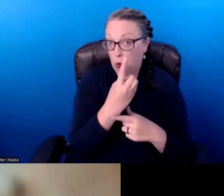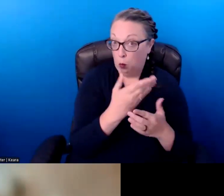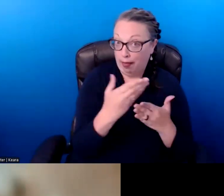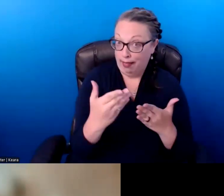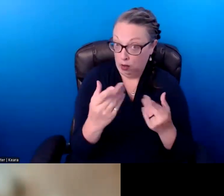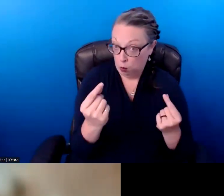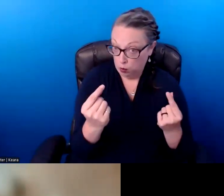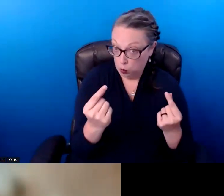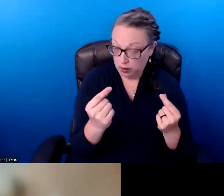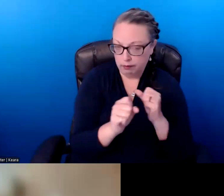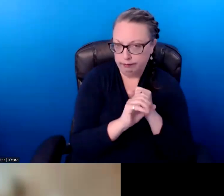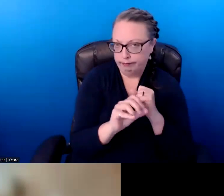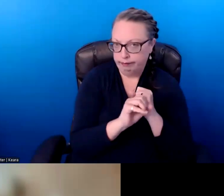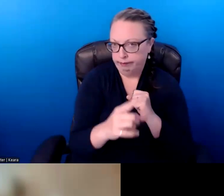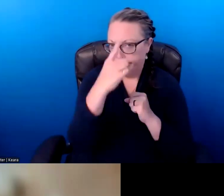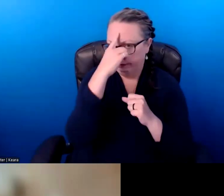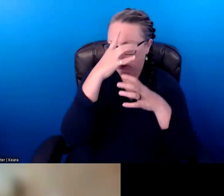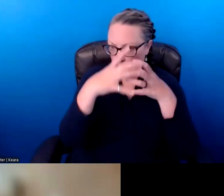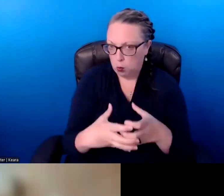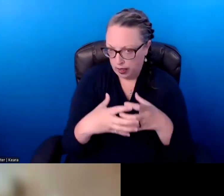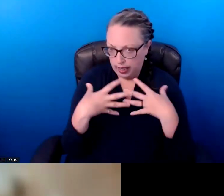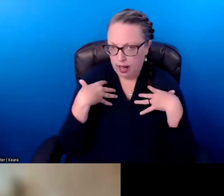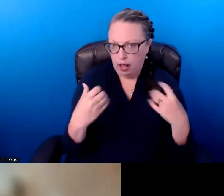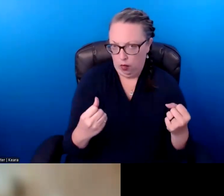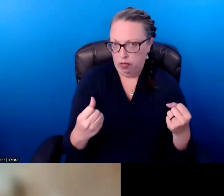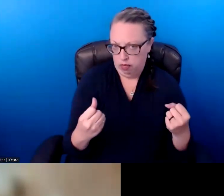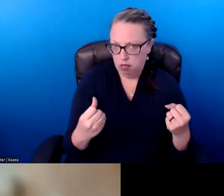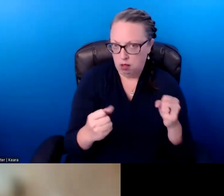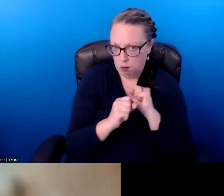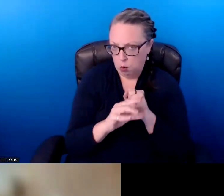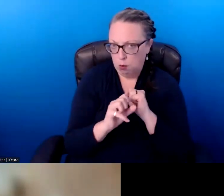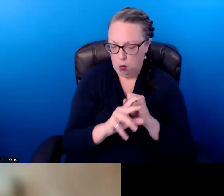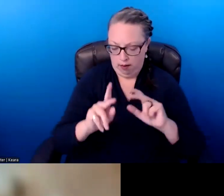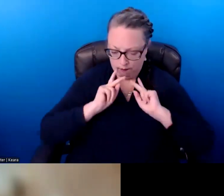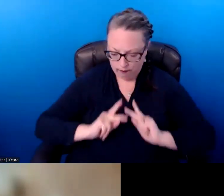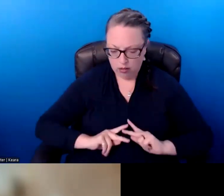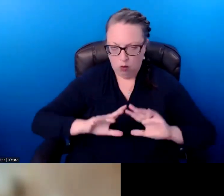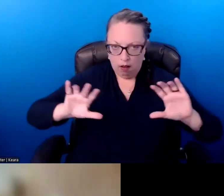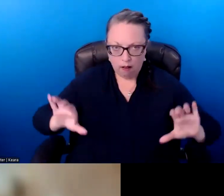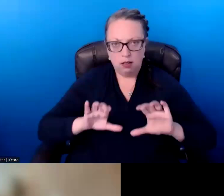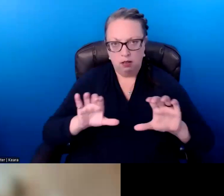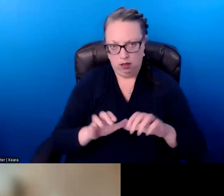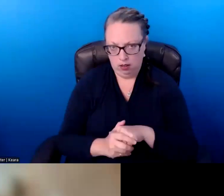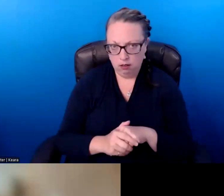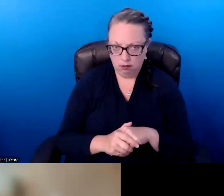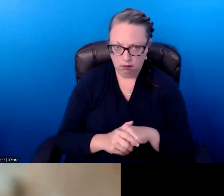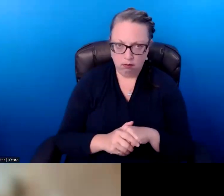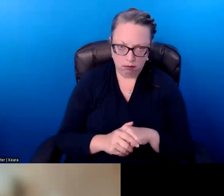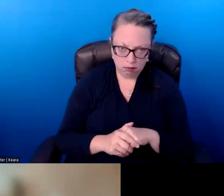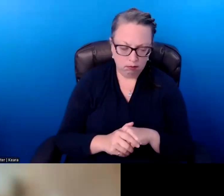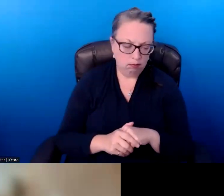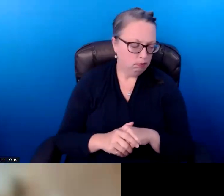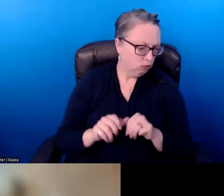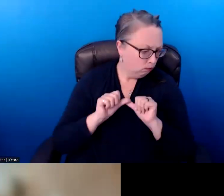doing is we are promoting brain health. We are promoting physical activity. Stay